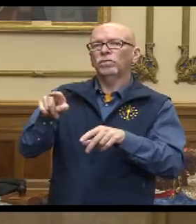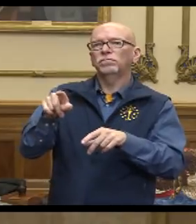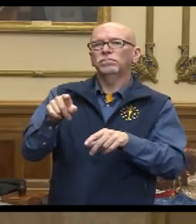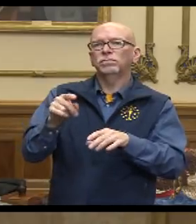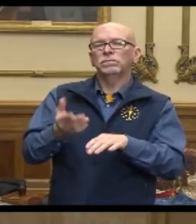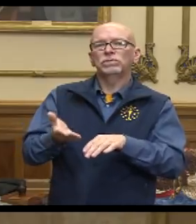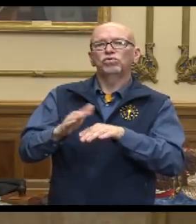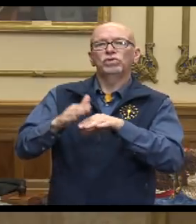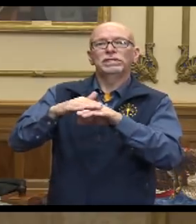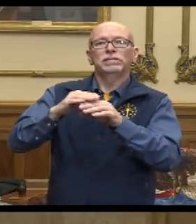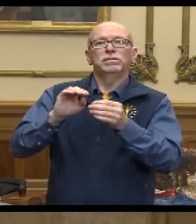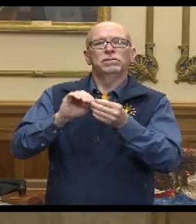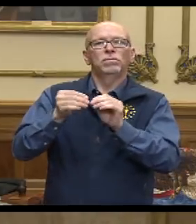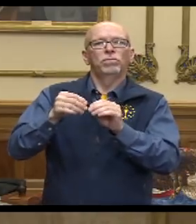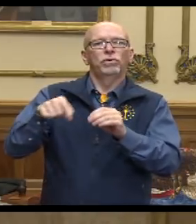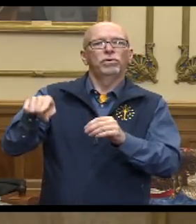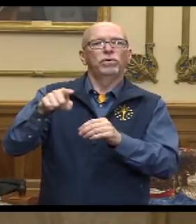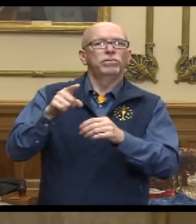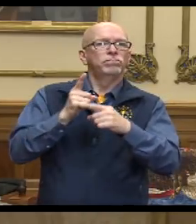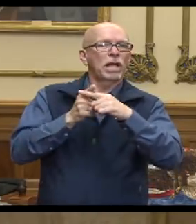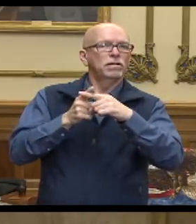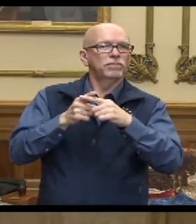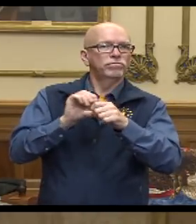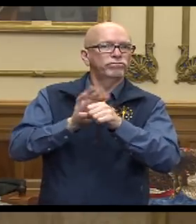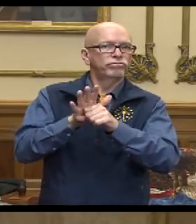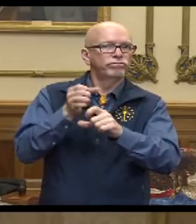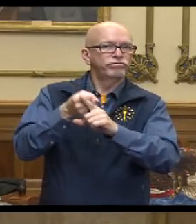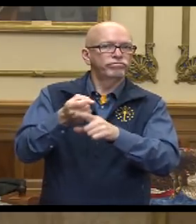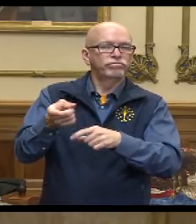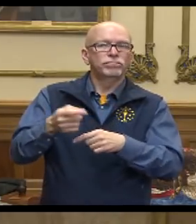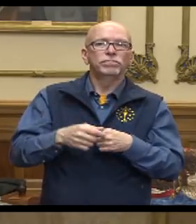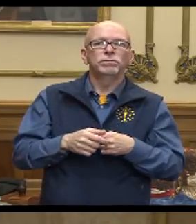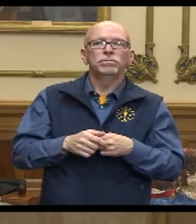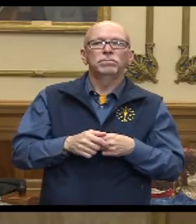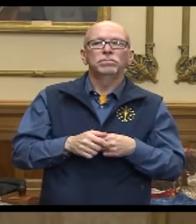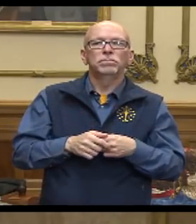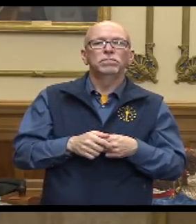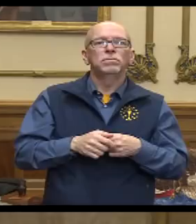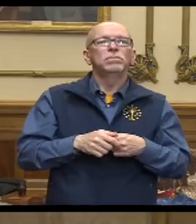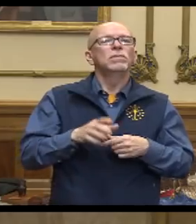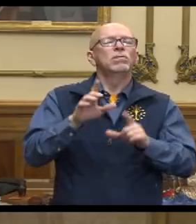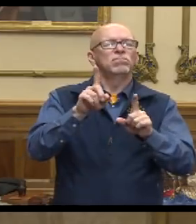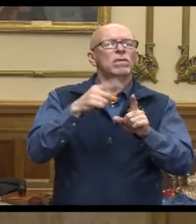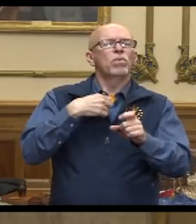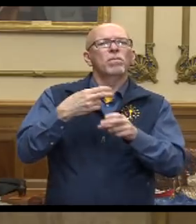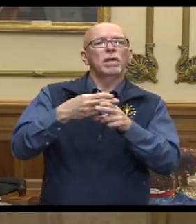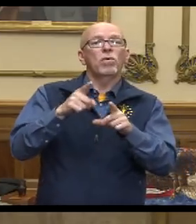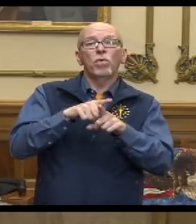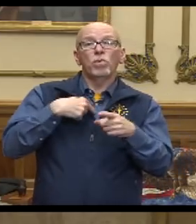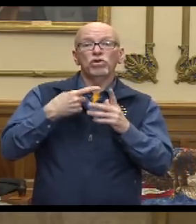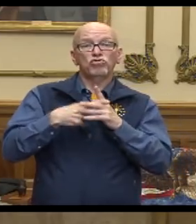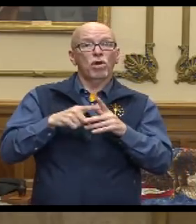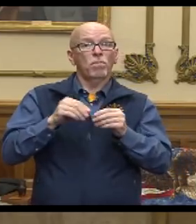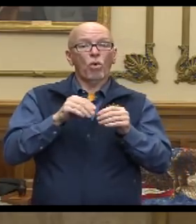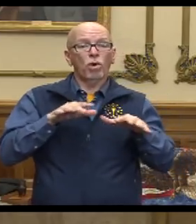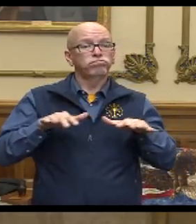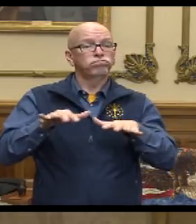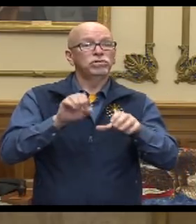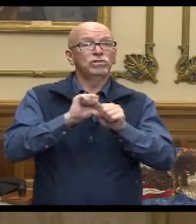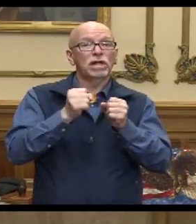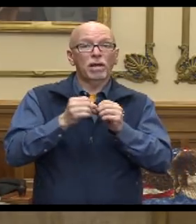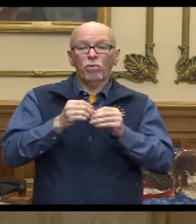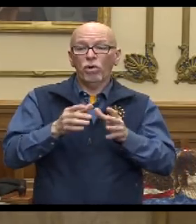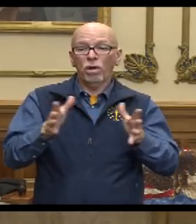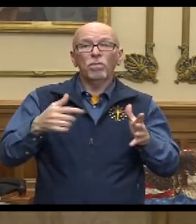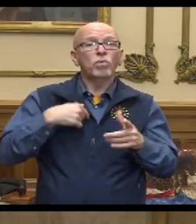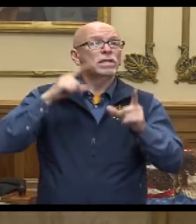increase in number of positive cases, which I do want to mention that as we begin to move about in society, we do expect to see